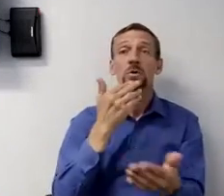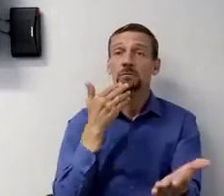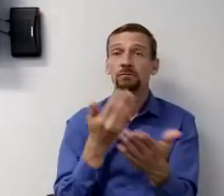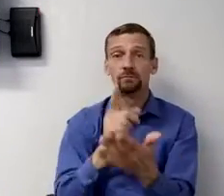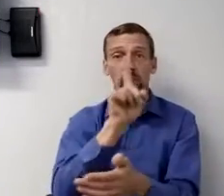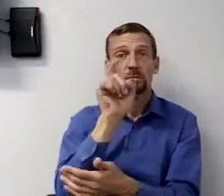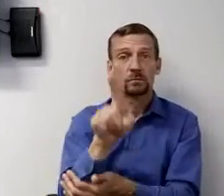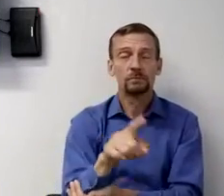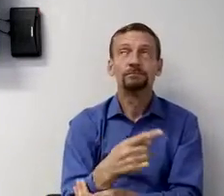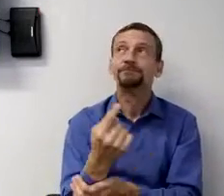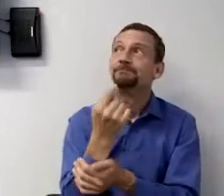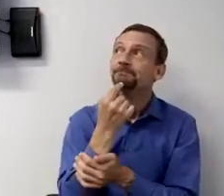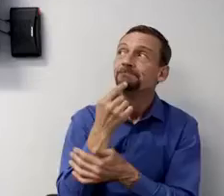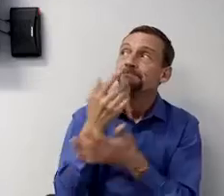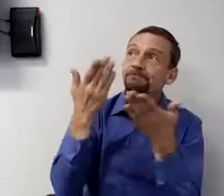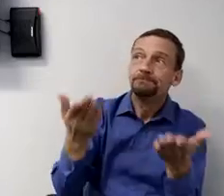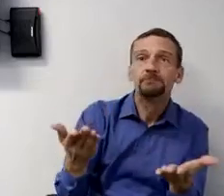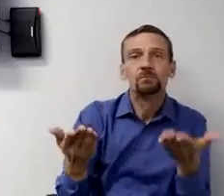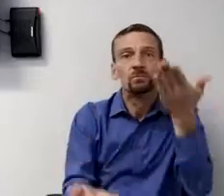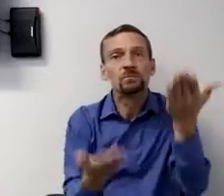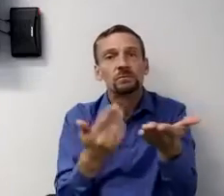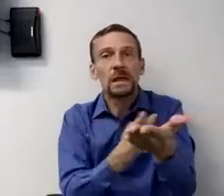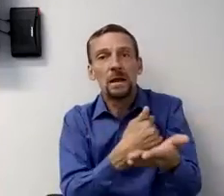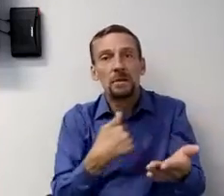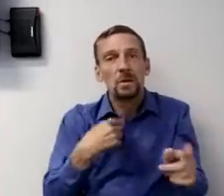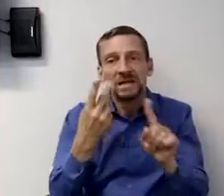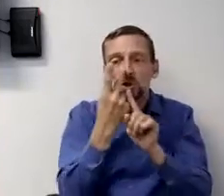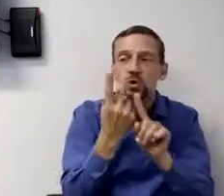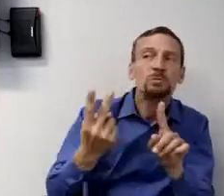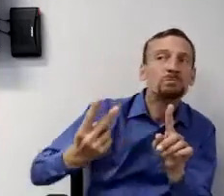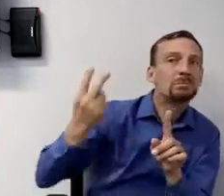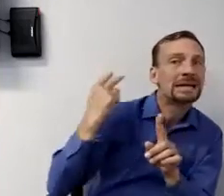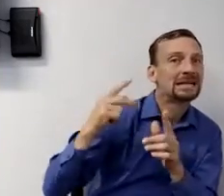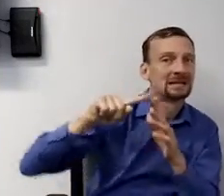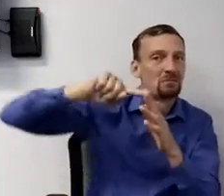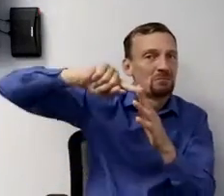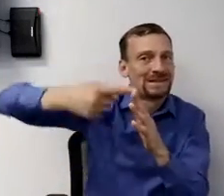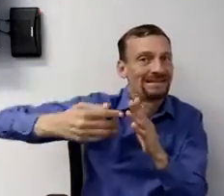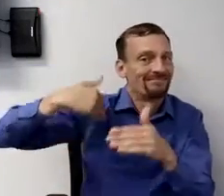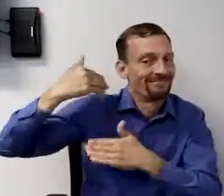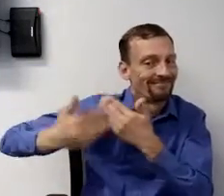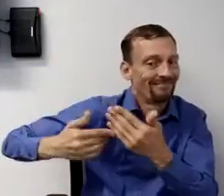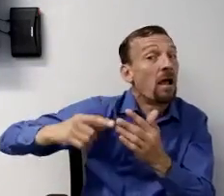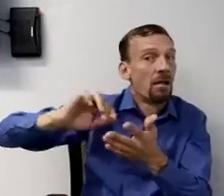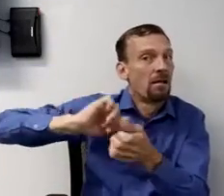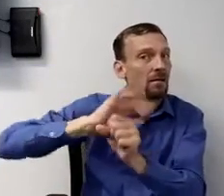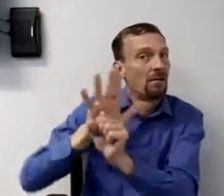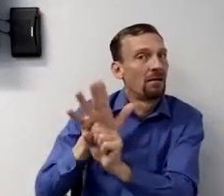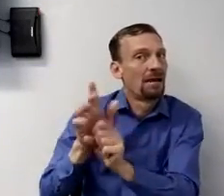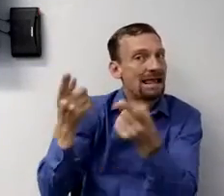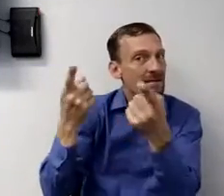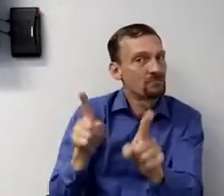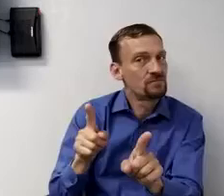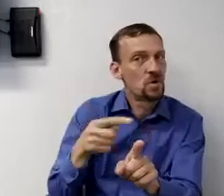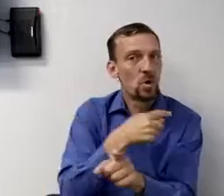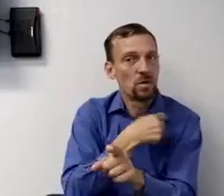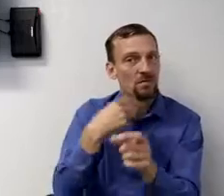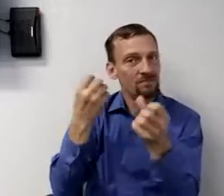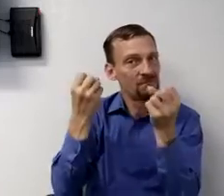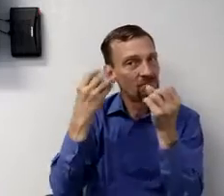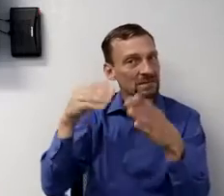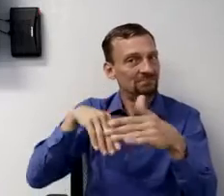Wynn's suggesting that maybe we look back to the beginning of the pandemic, and you know, we've had hundreds of